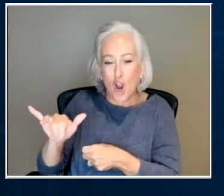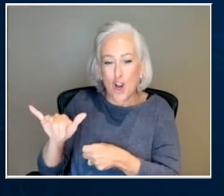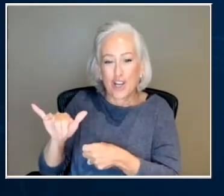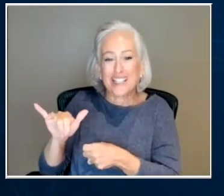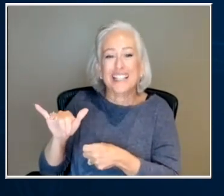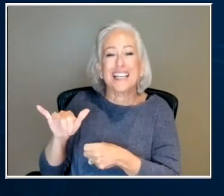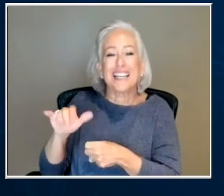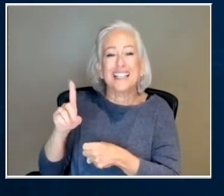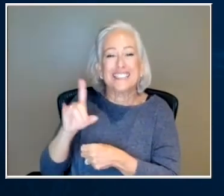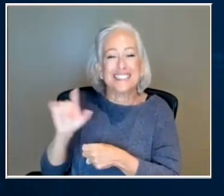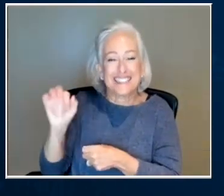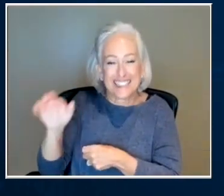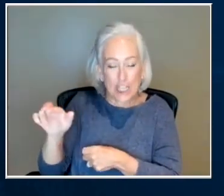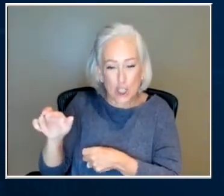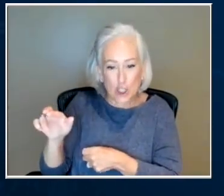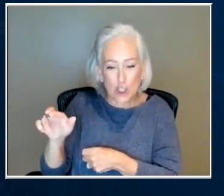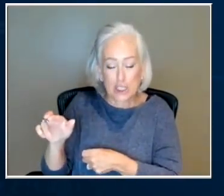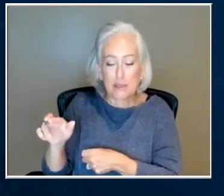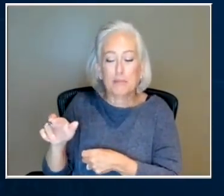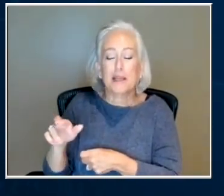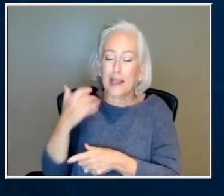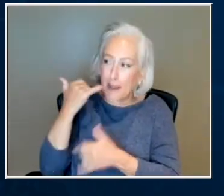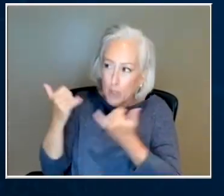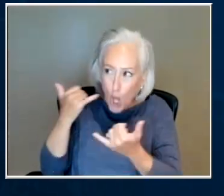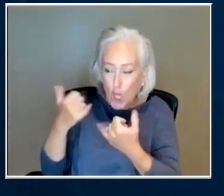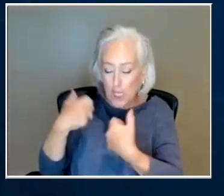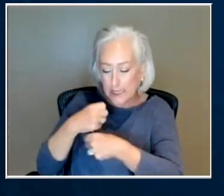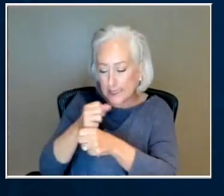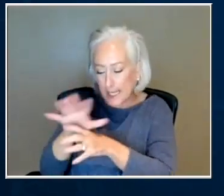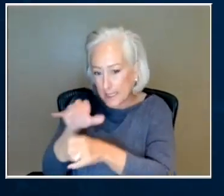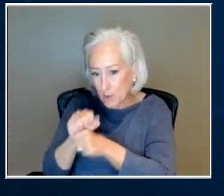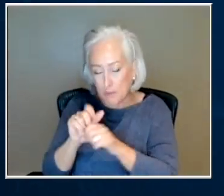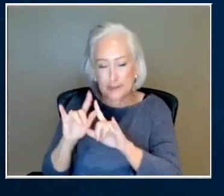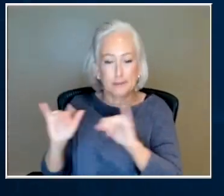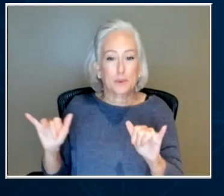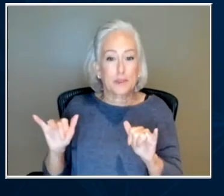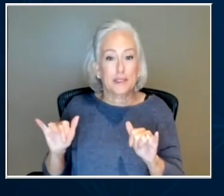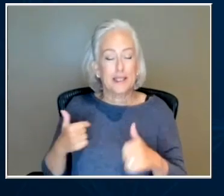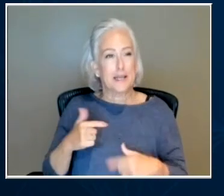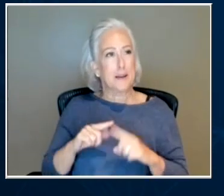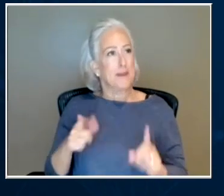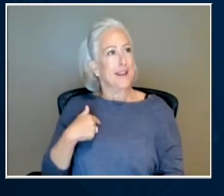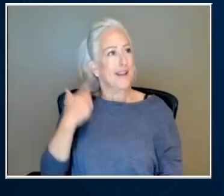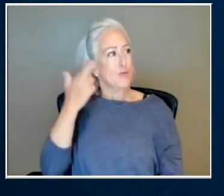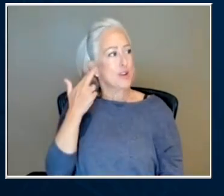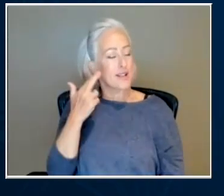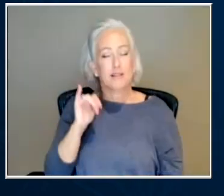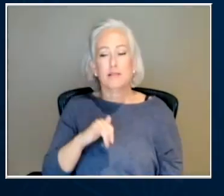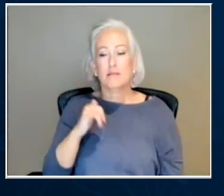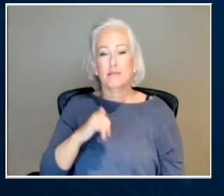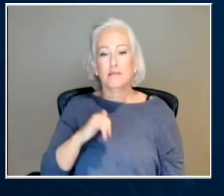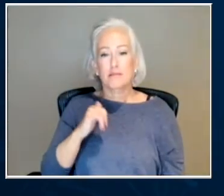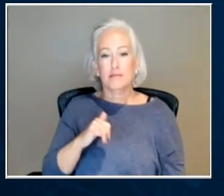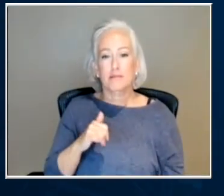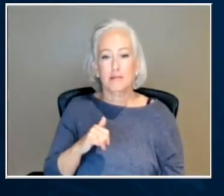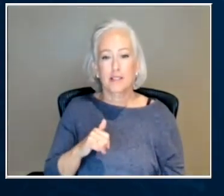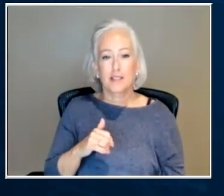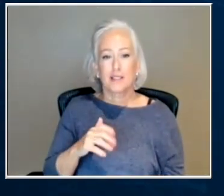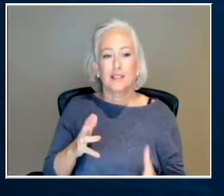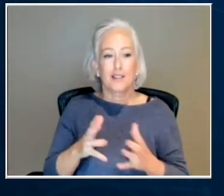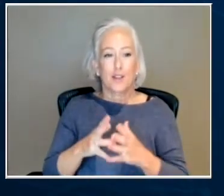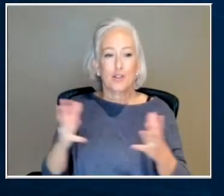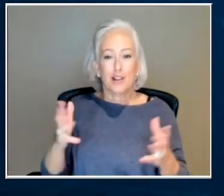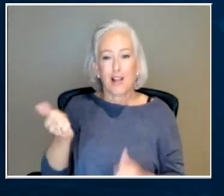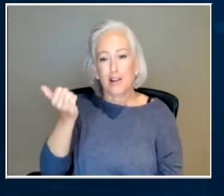and doing this. And so what I realized is not only myself, but others, there's a group of, I'll say, knuckleheaded men